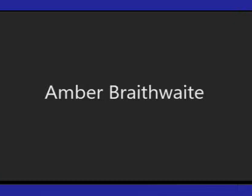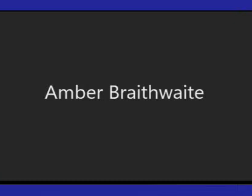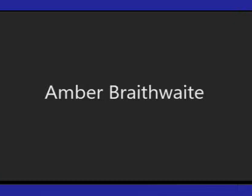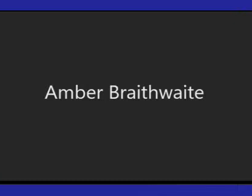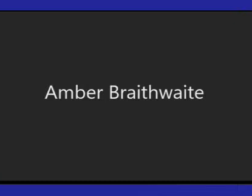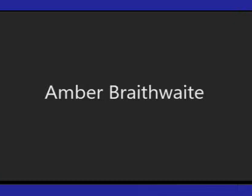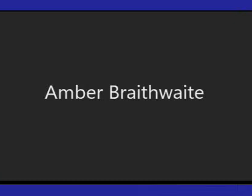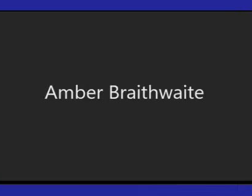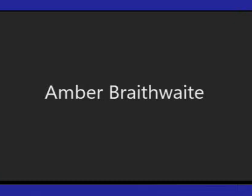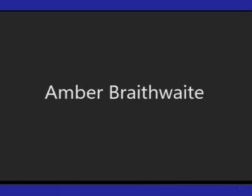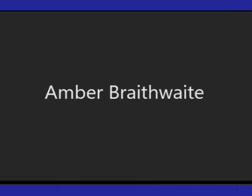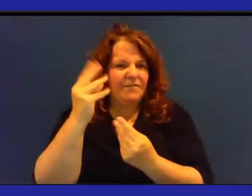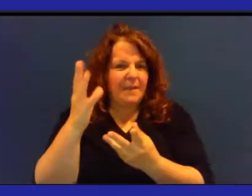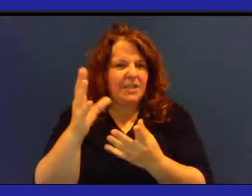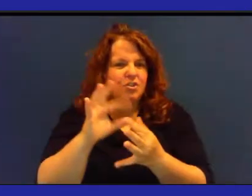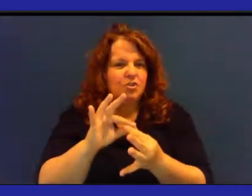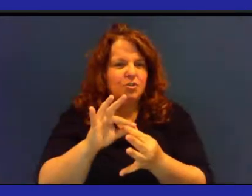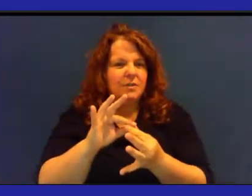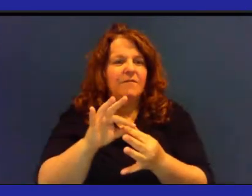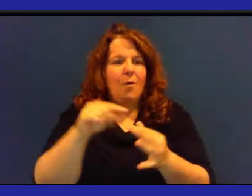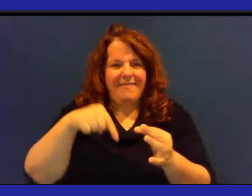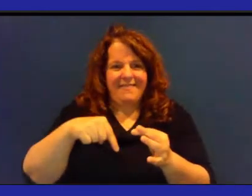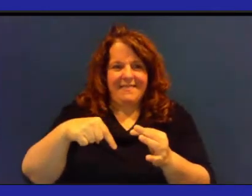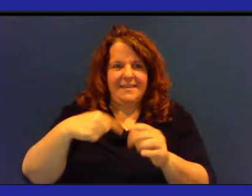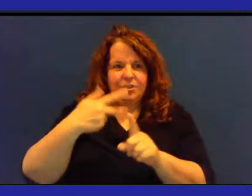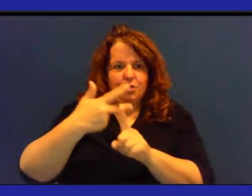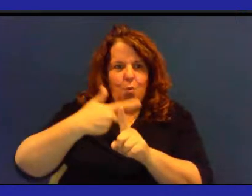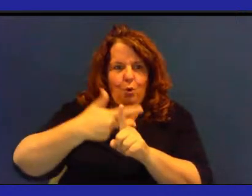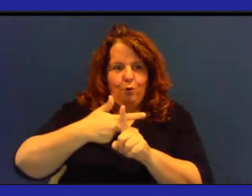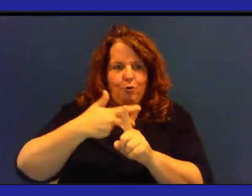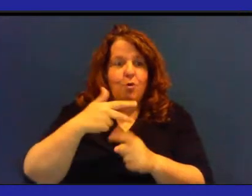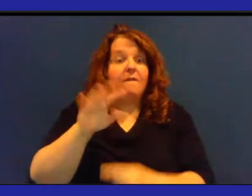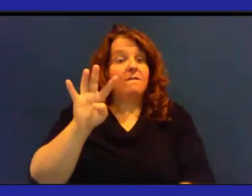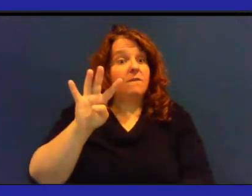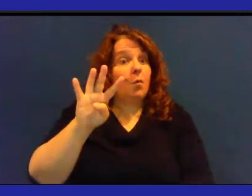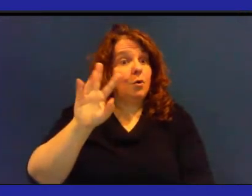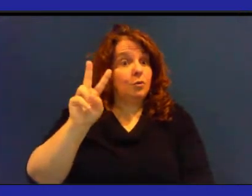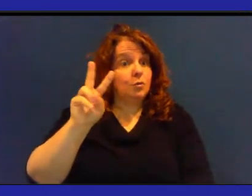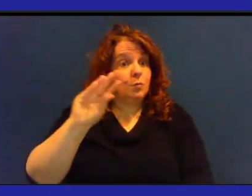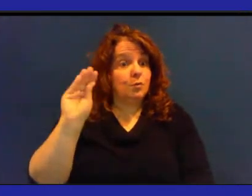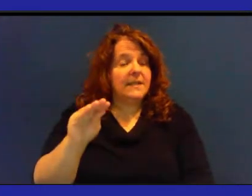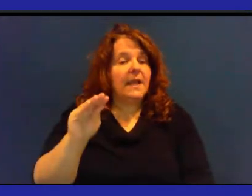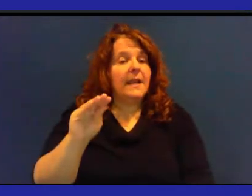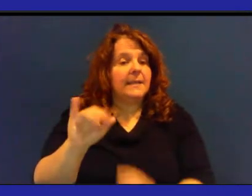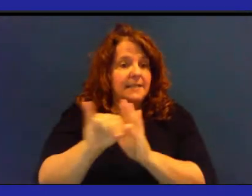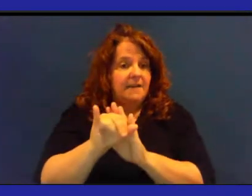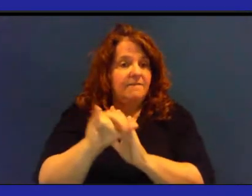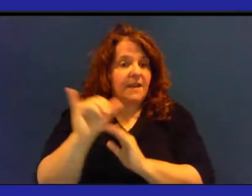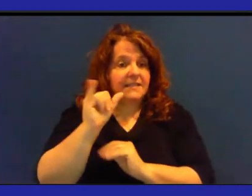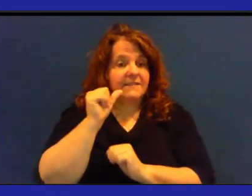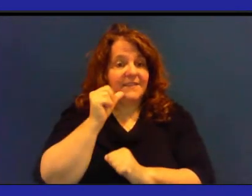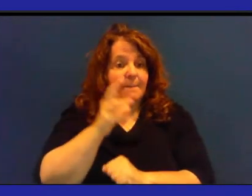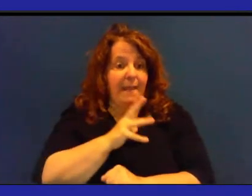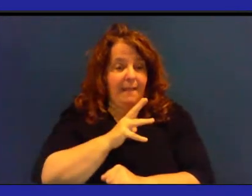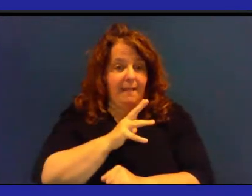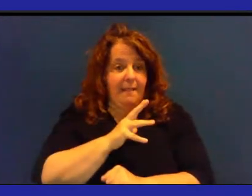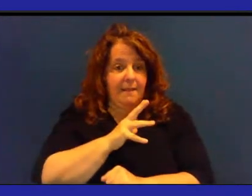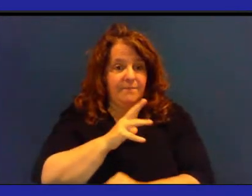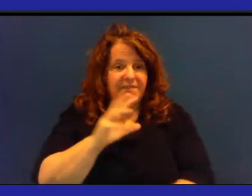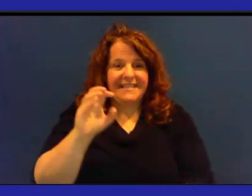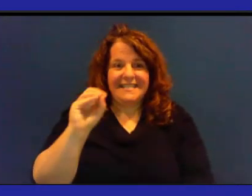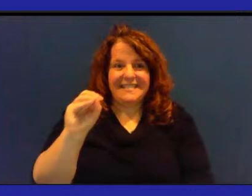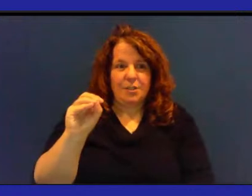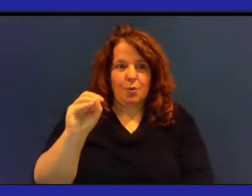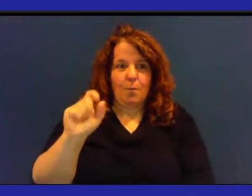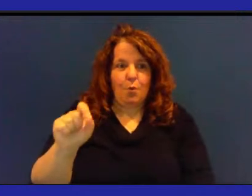for this quarter that we're discussing, 42% identified as female, 0.3%